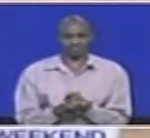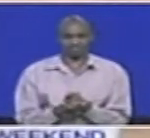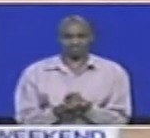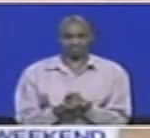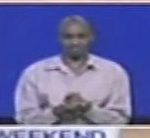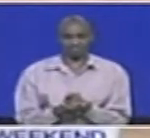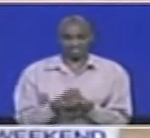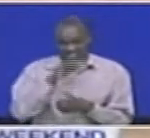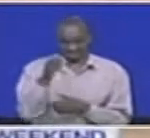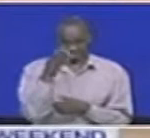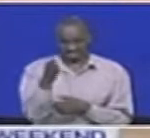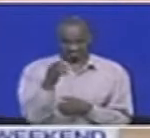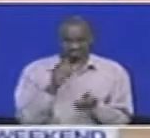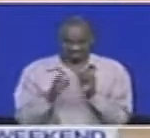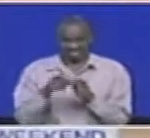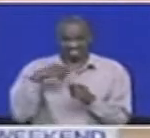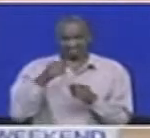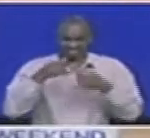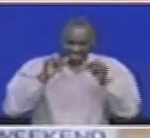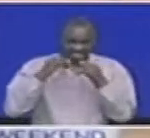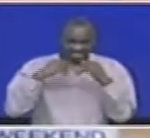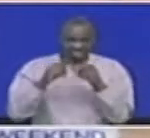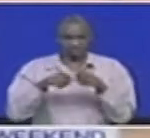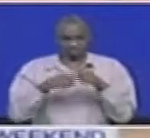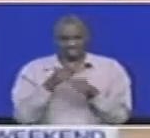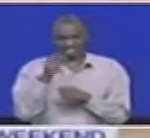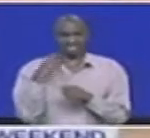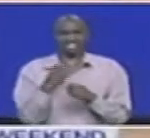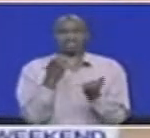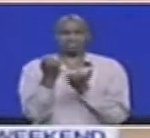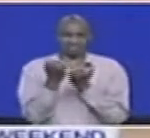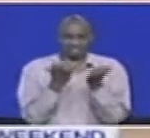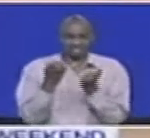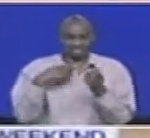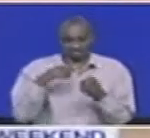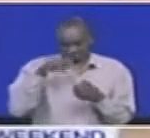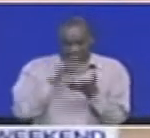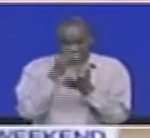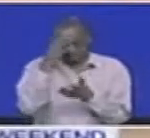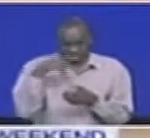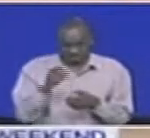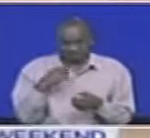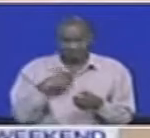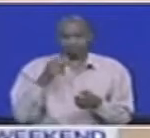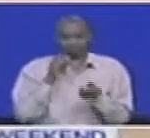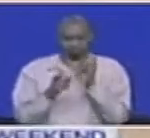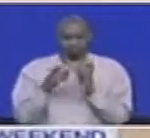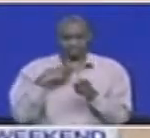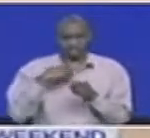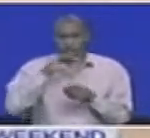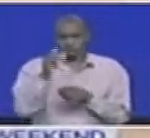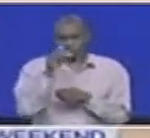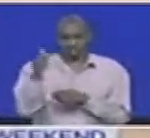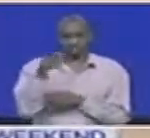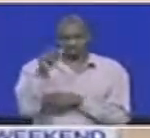The towering athlete has been attempting to break into the lucrative races, and that is why he sets out to the valleys of Ngong, where